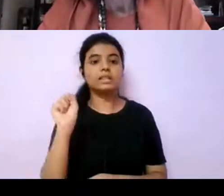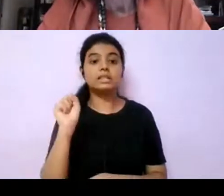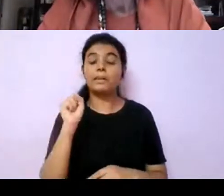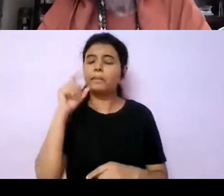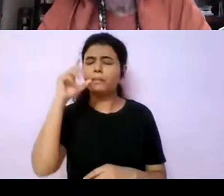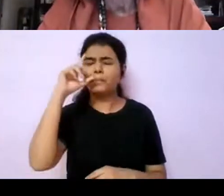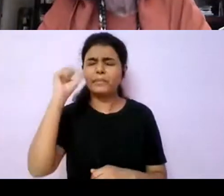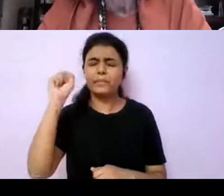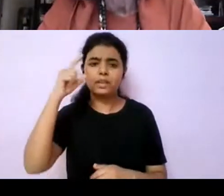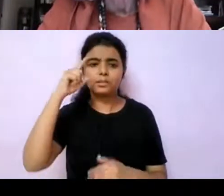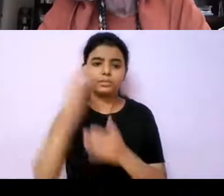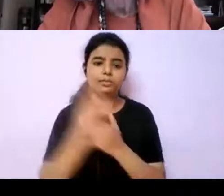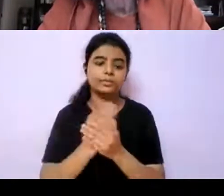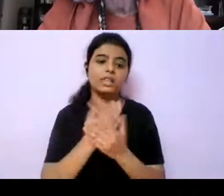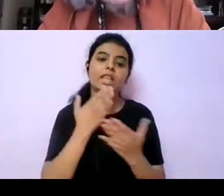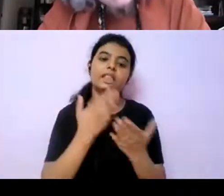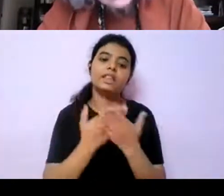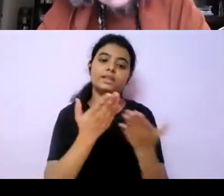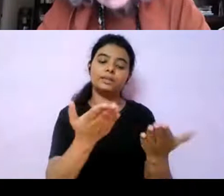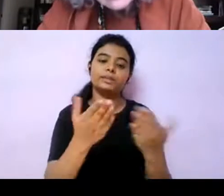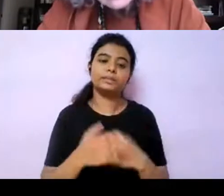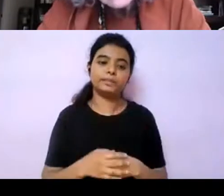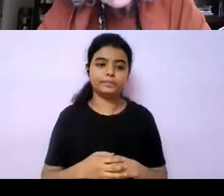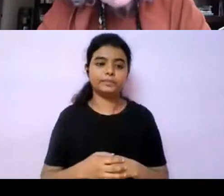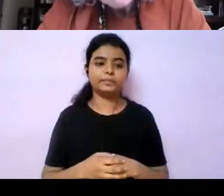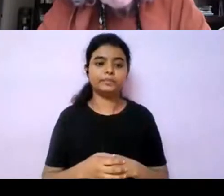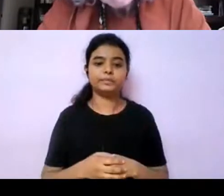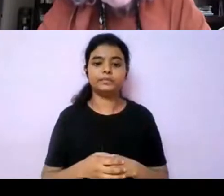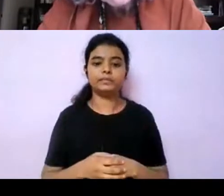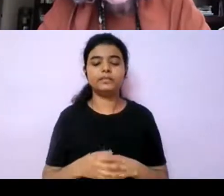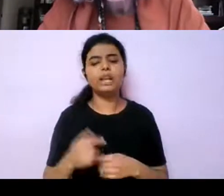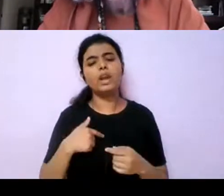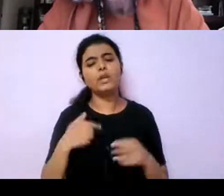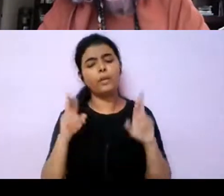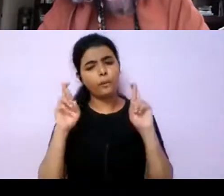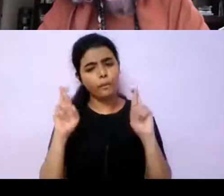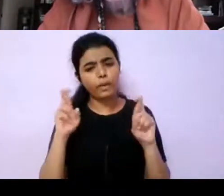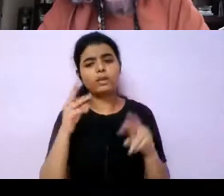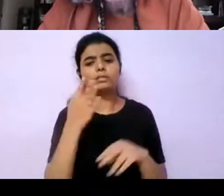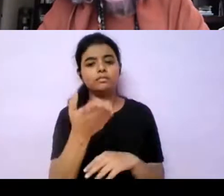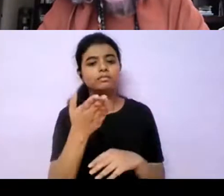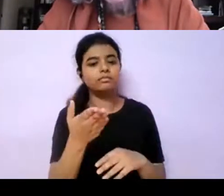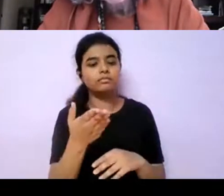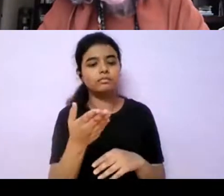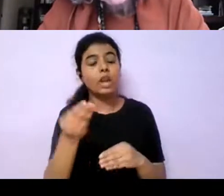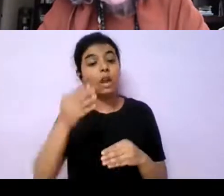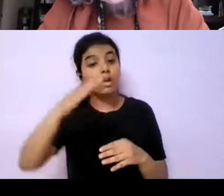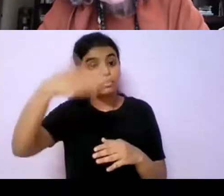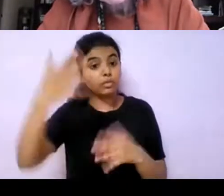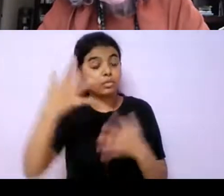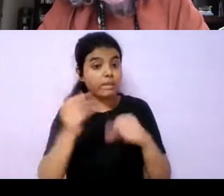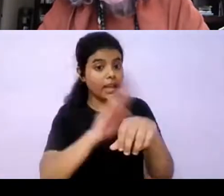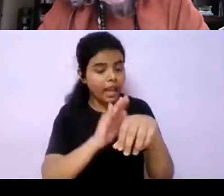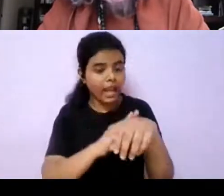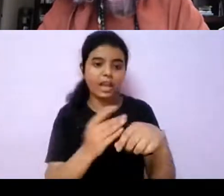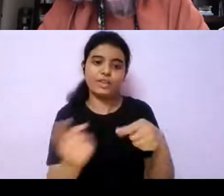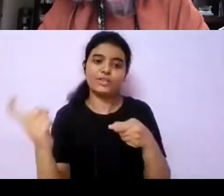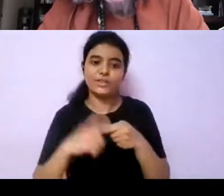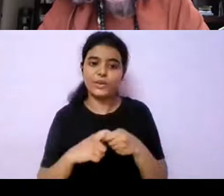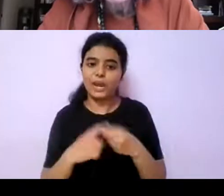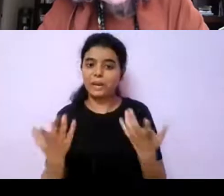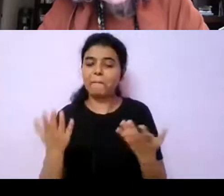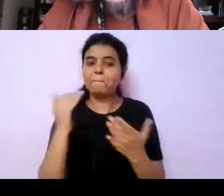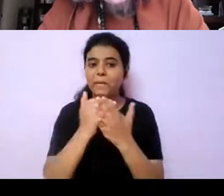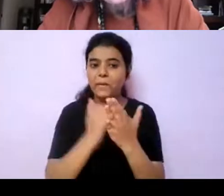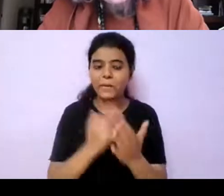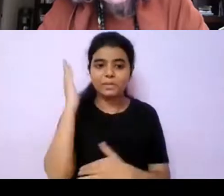one. Thank you so much, Professor Kittay, and I hope that you are able to join us in future for future programs